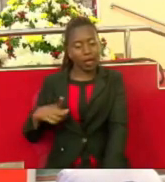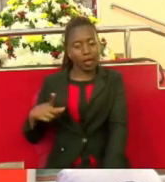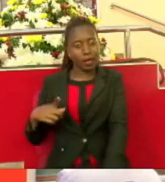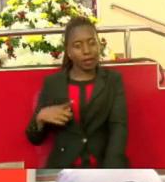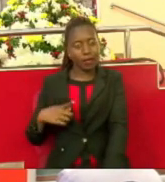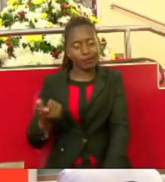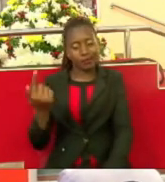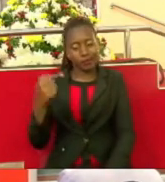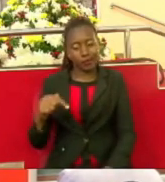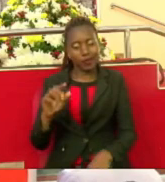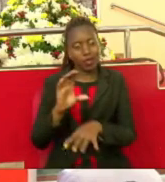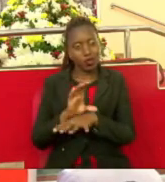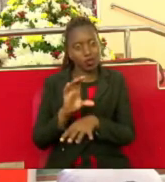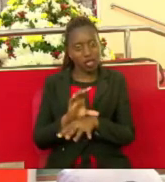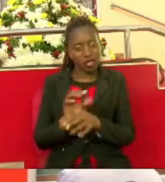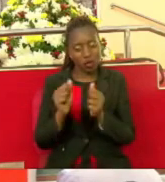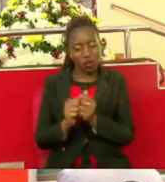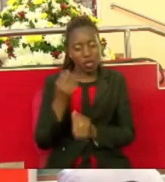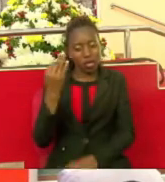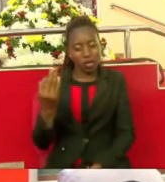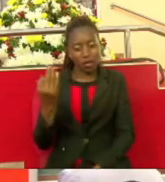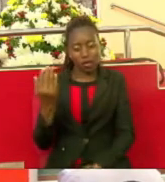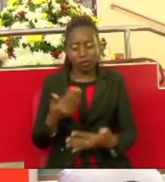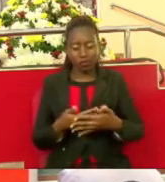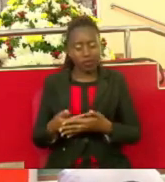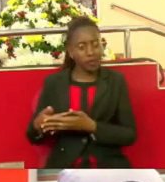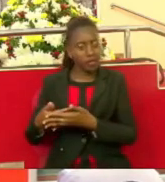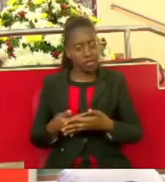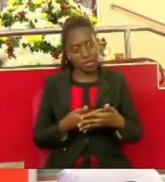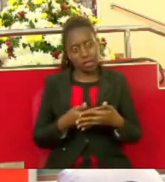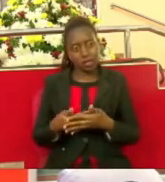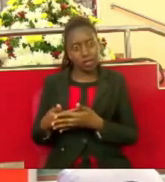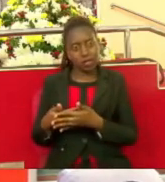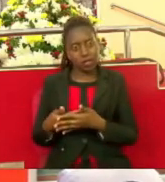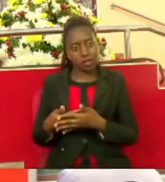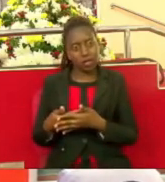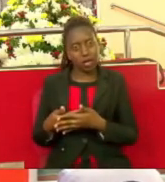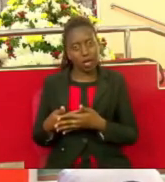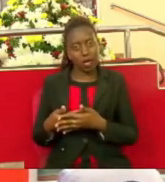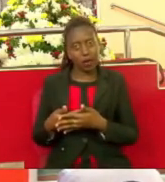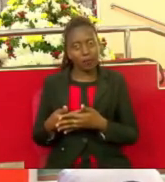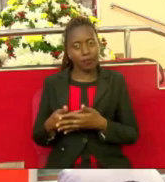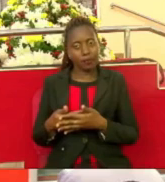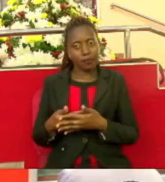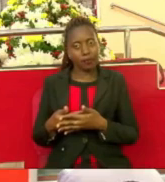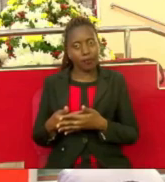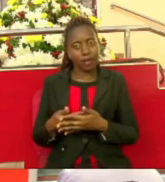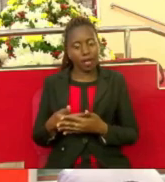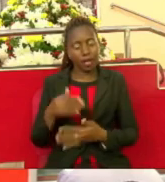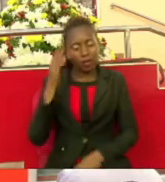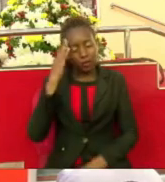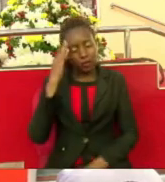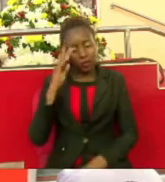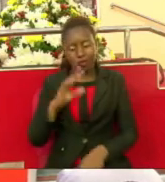to church with three babies. Mwanadada anakuja kanisani na watoto watatu. And because of the time it takes to prepare the children, they cannot come